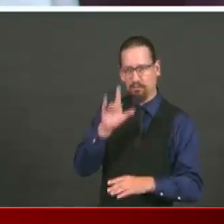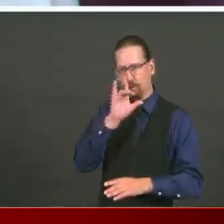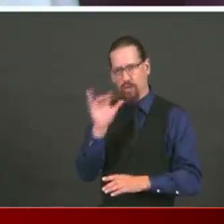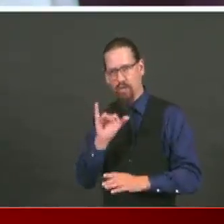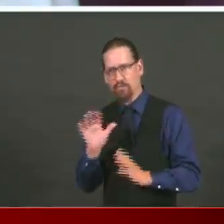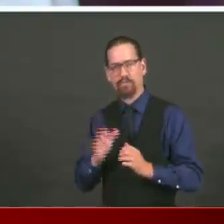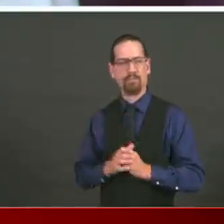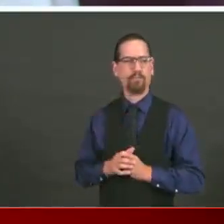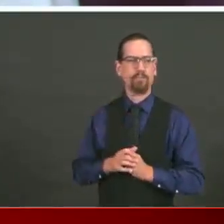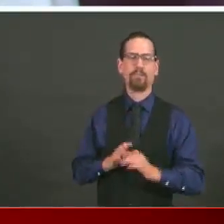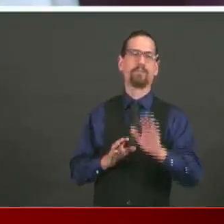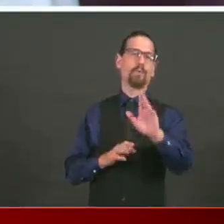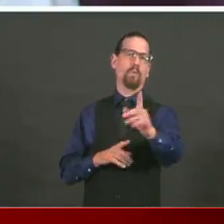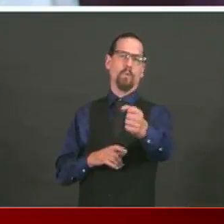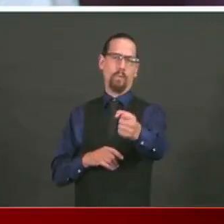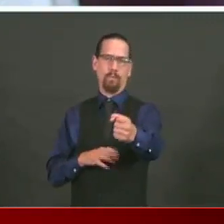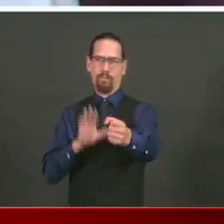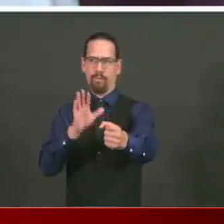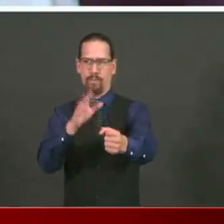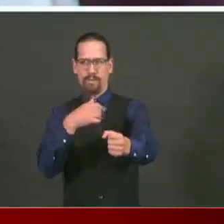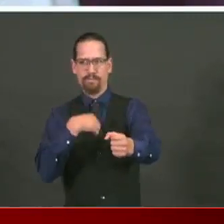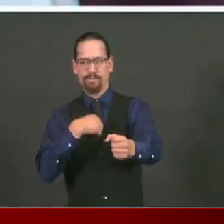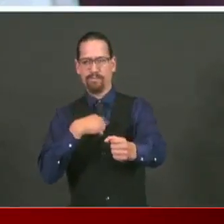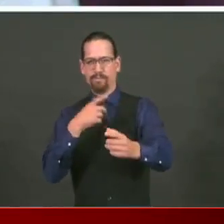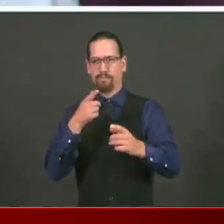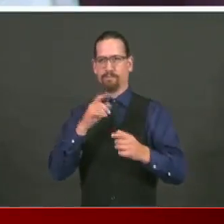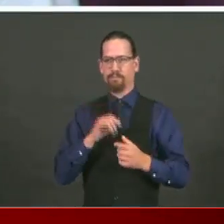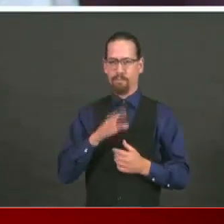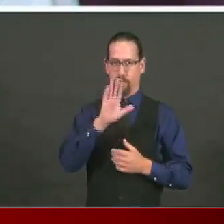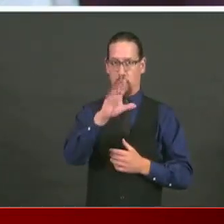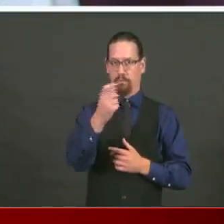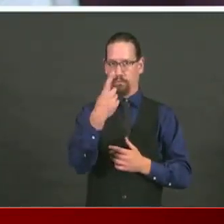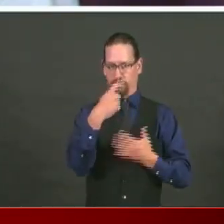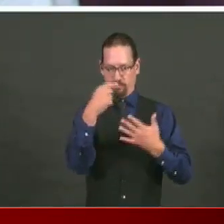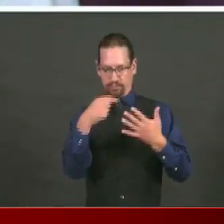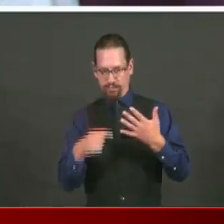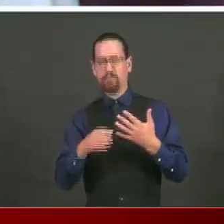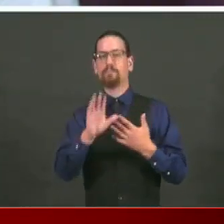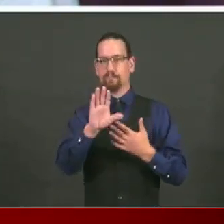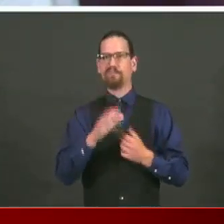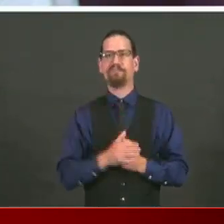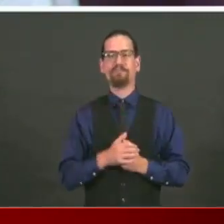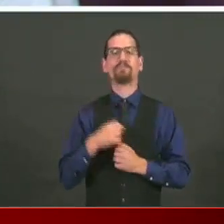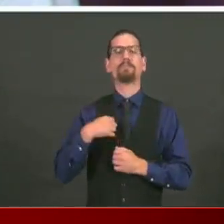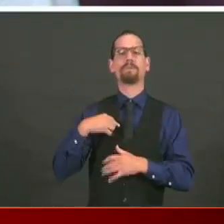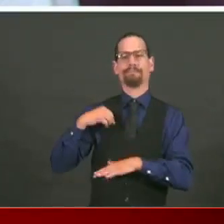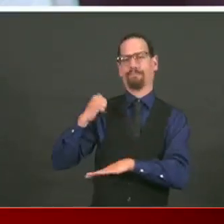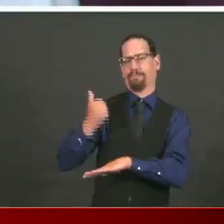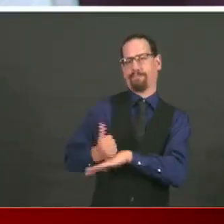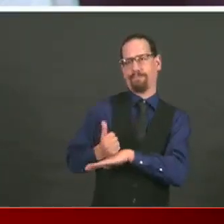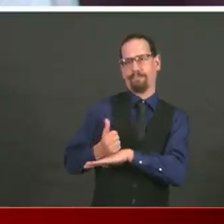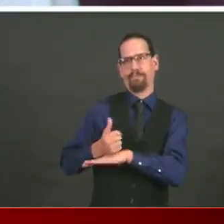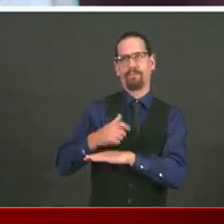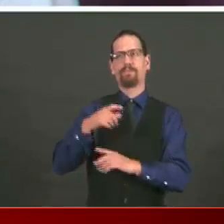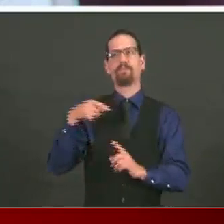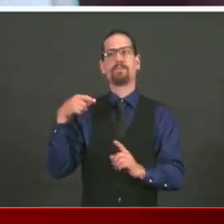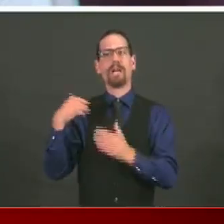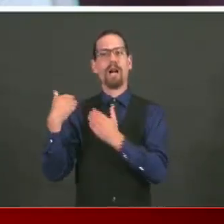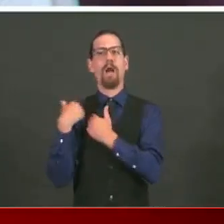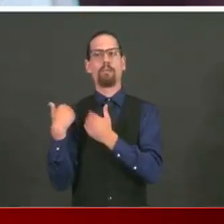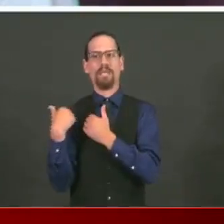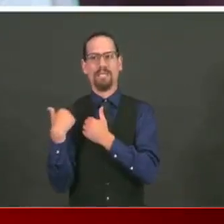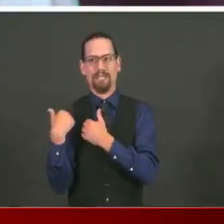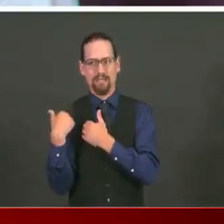those and hit them. Please feel free to follow up. We will establish a viability test for businesses. For